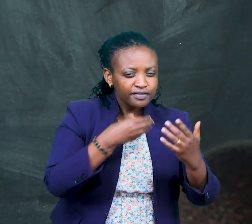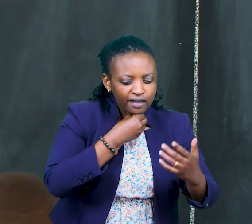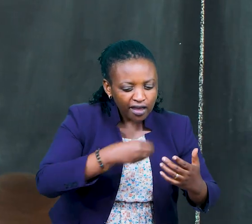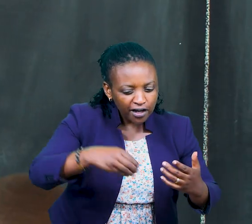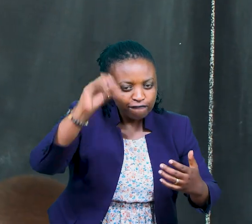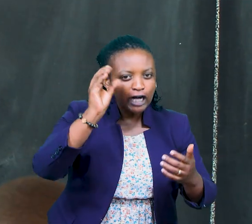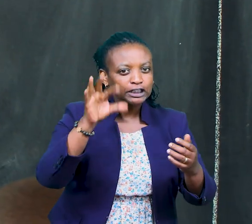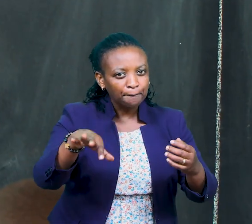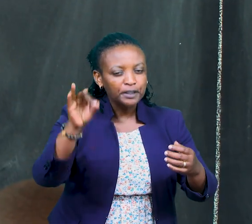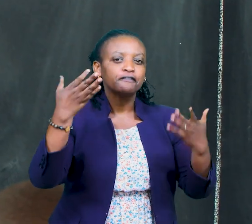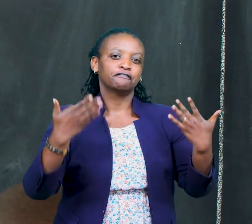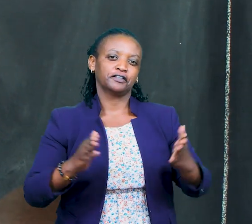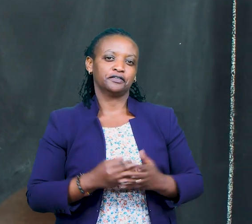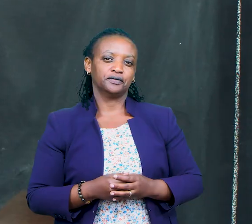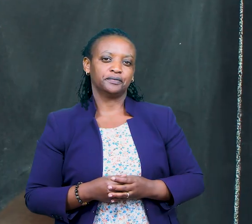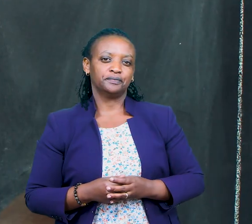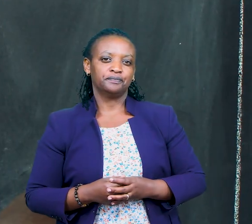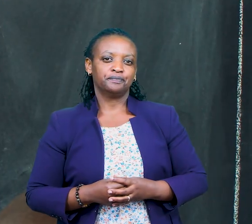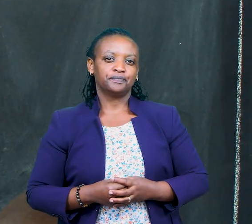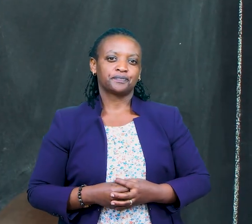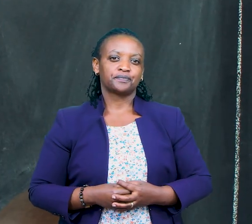An elephant.